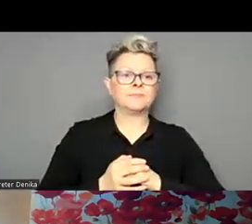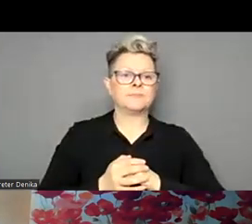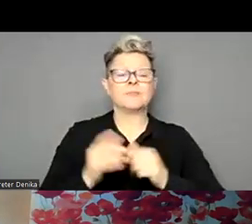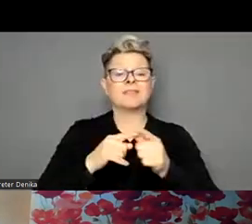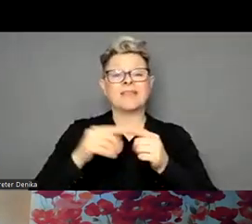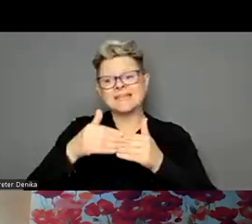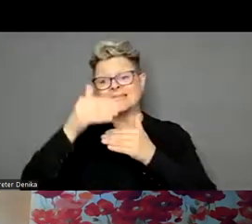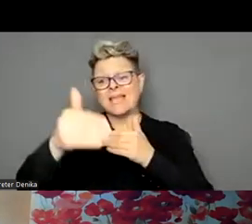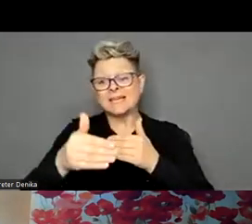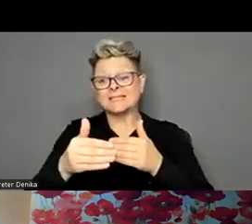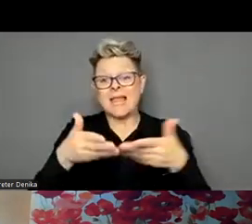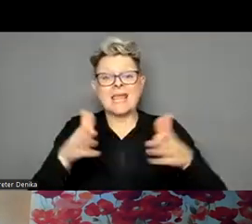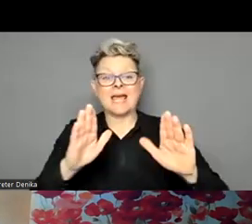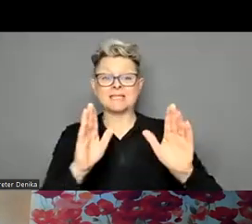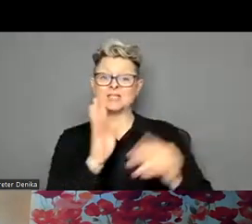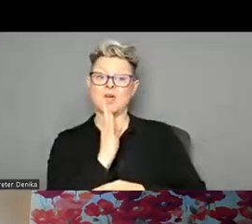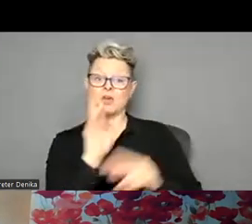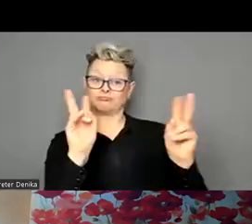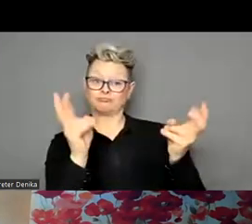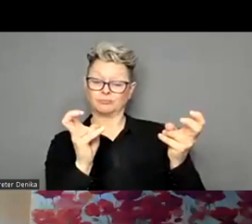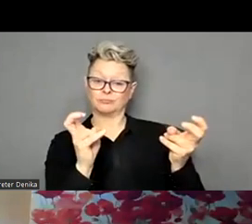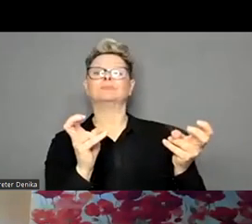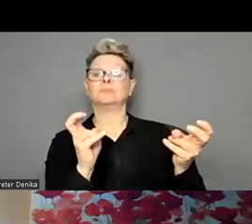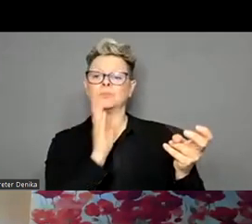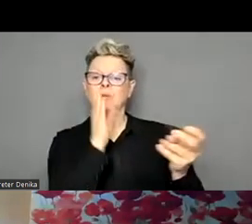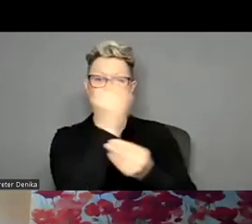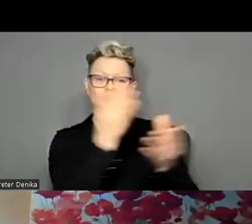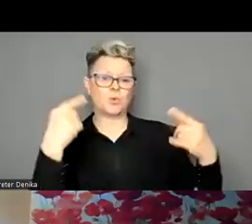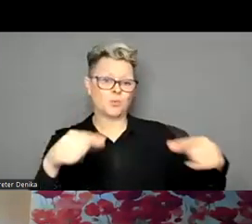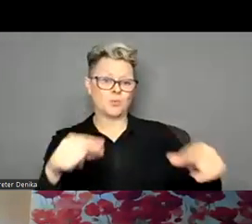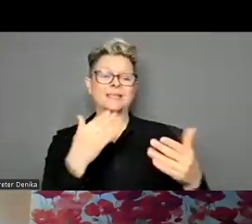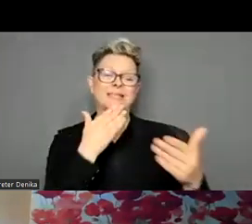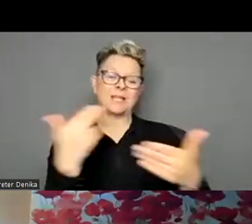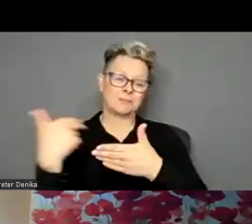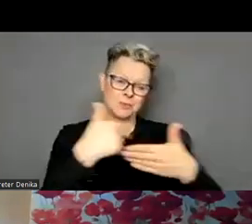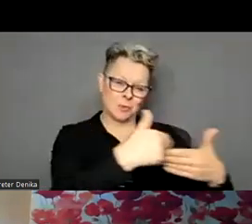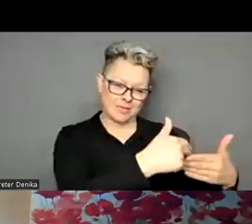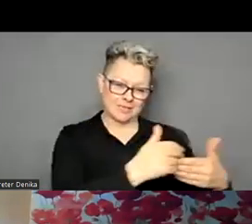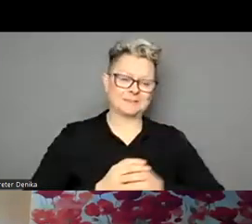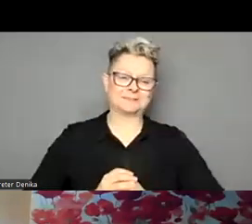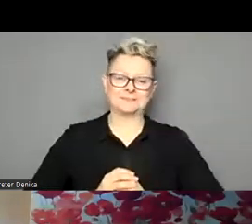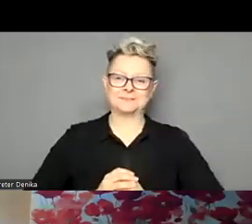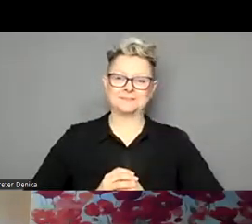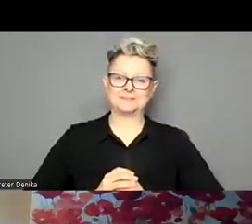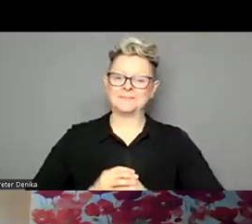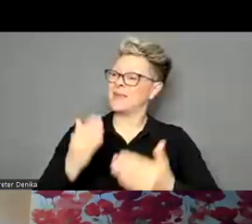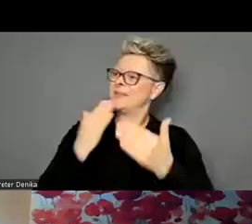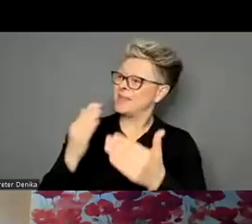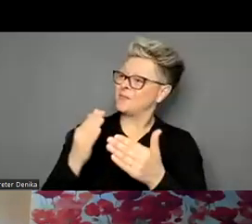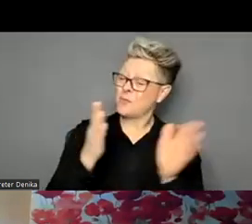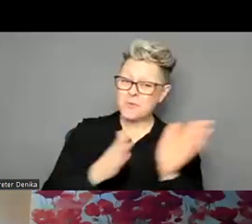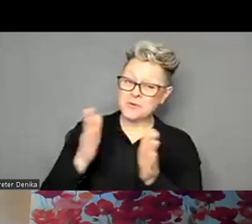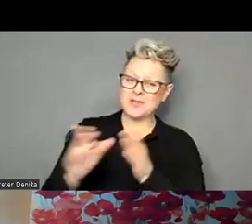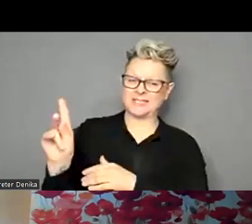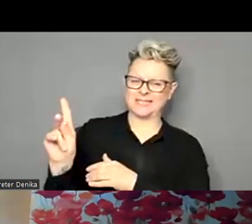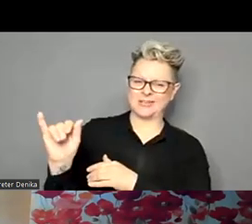Let's Talk as soon as we have that finalized as well. Thank you for joining us. Thank you for organizing it, and thank you for inviting me,